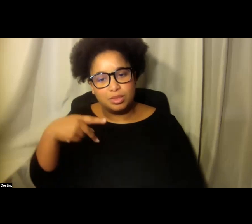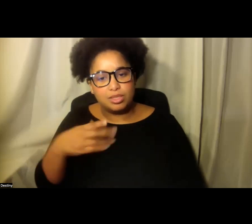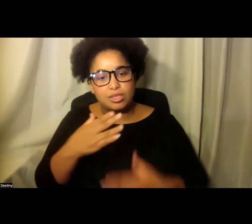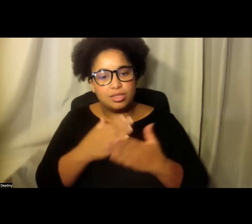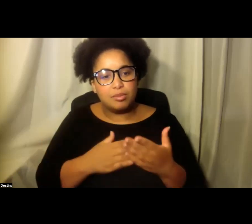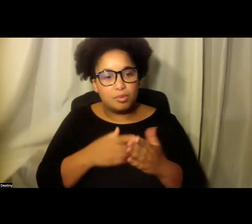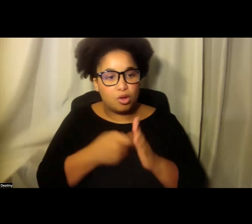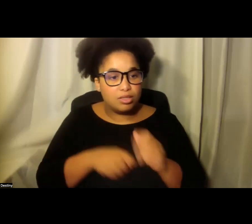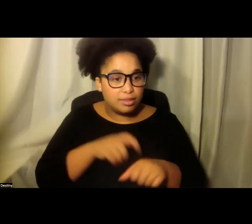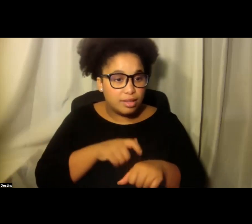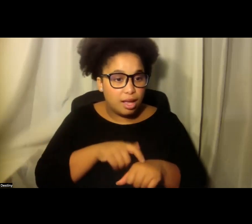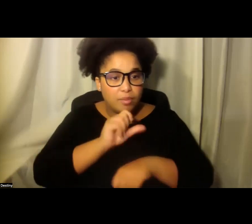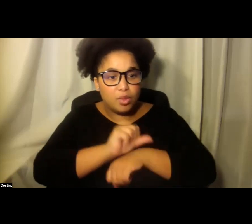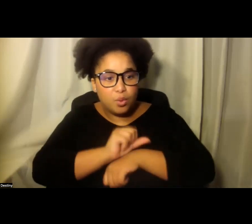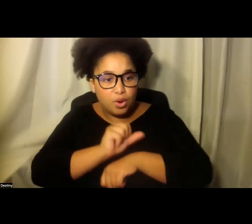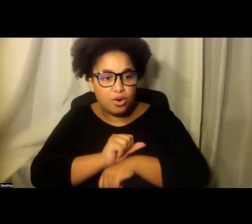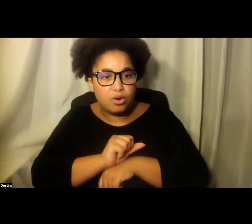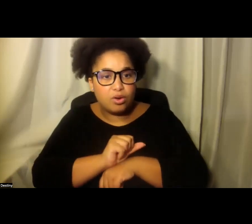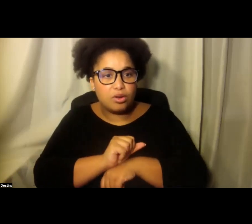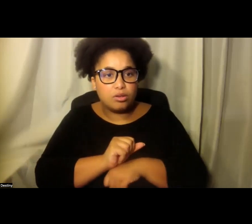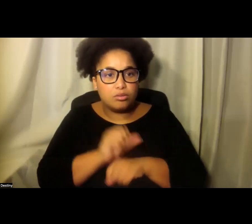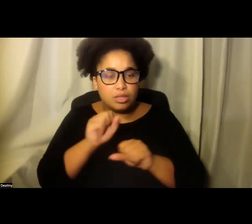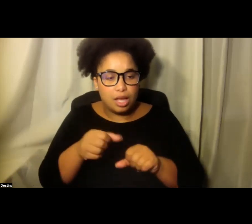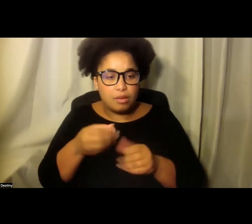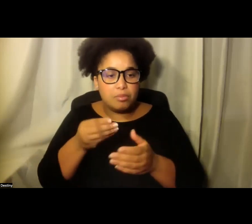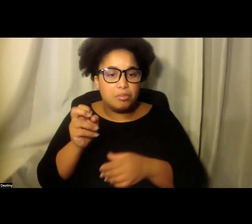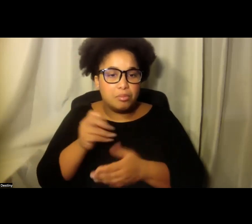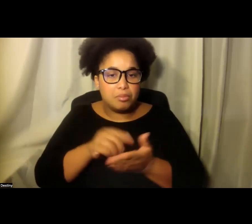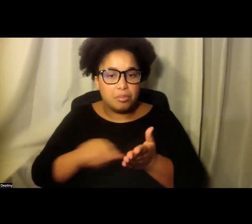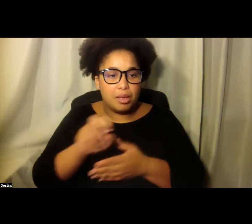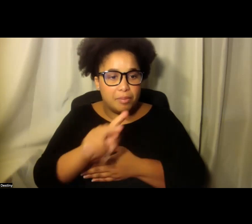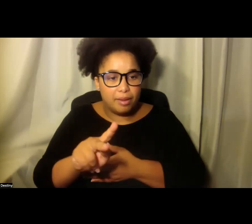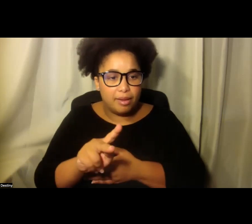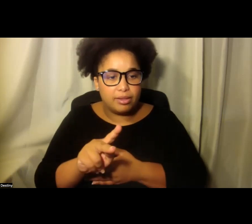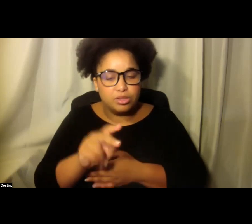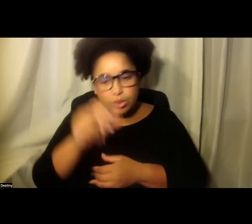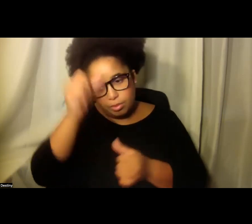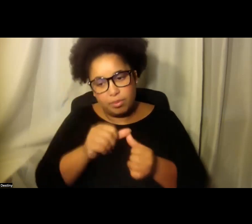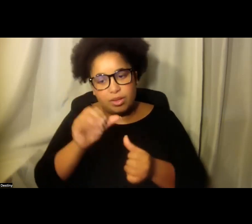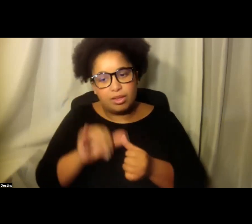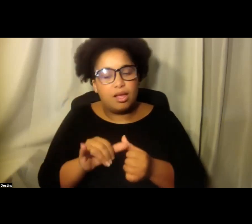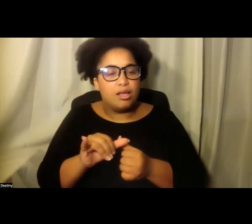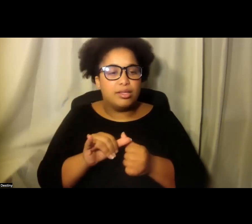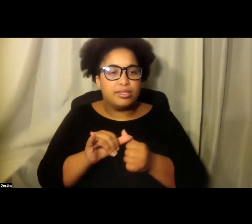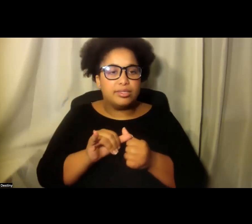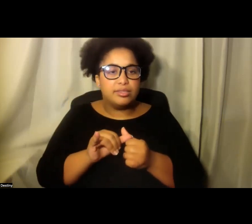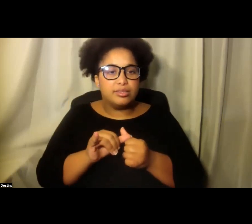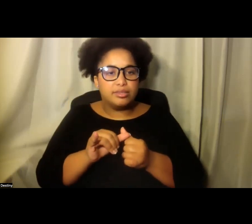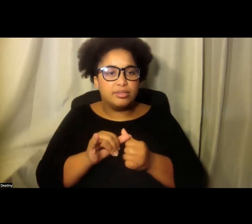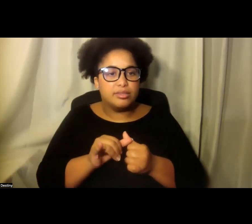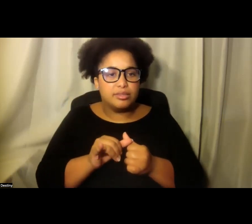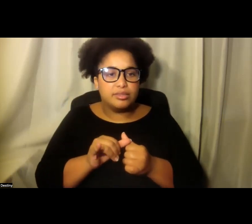people's time, the labor, can be reimbursed. So keep that in mind, is that, again, that softens